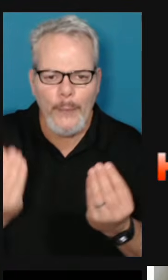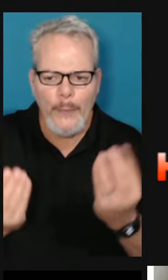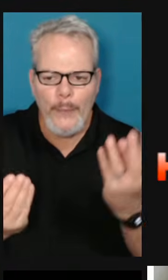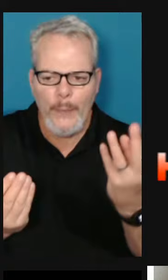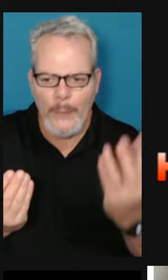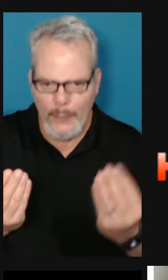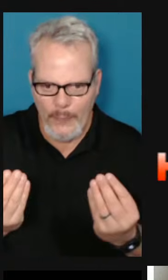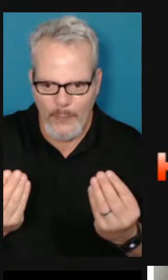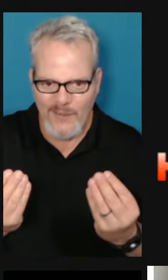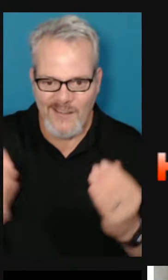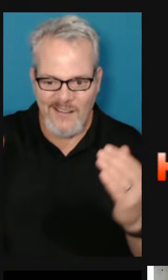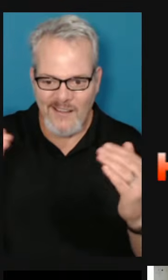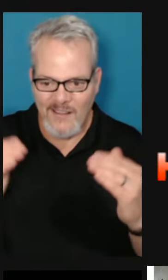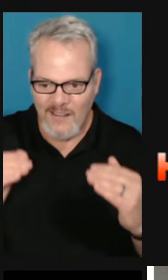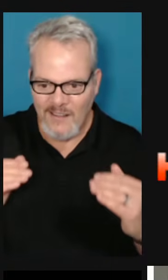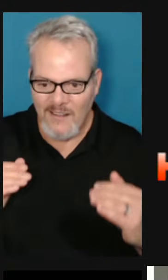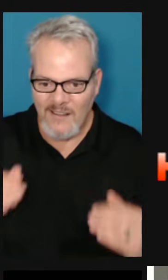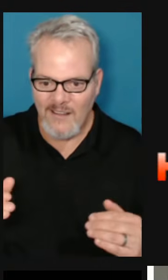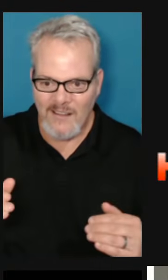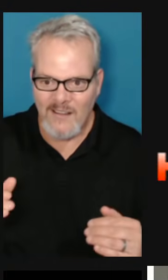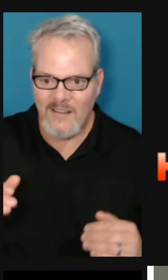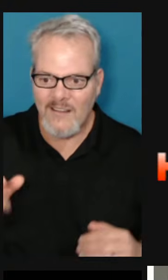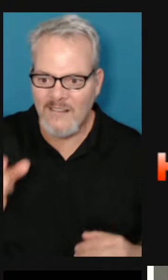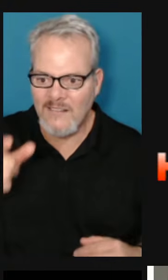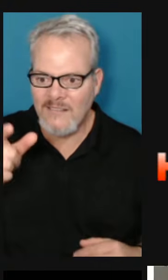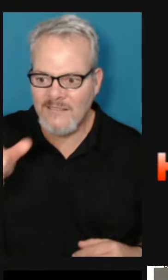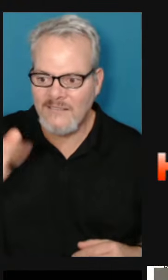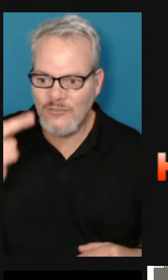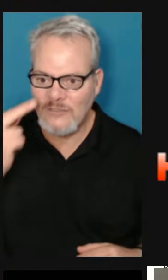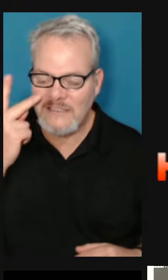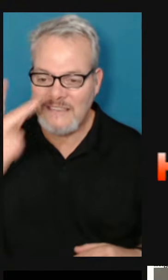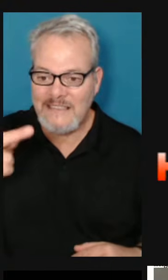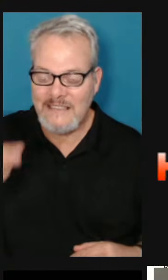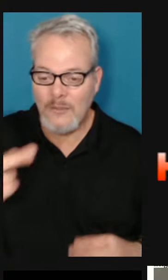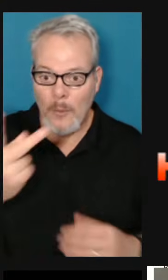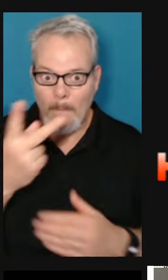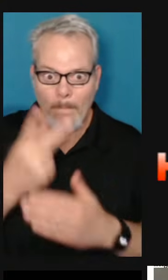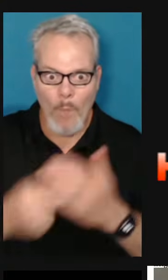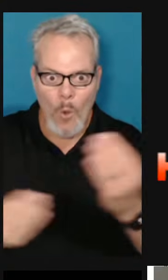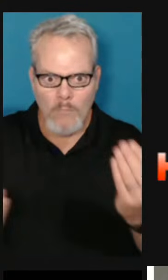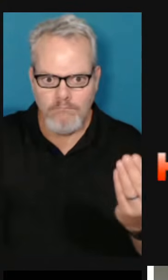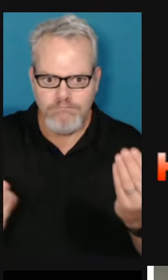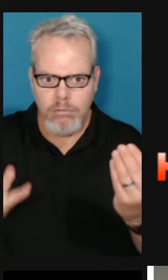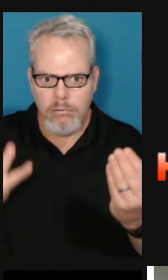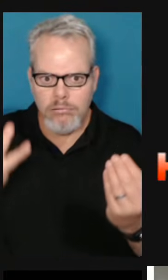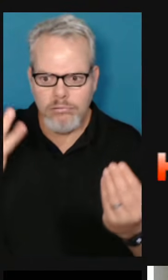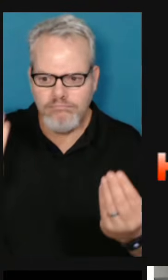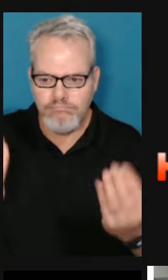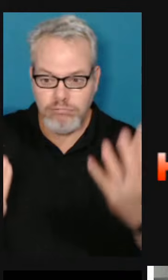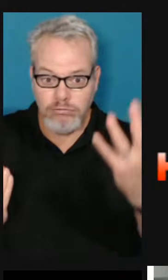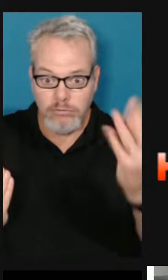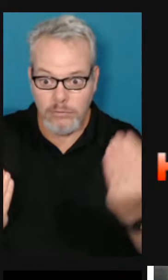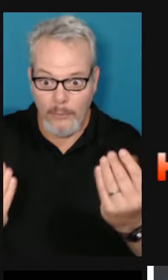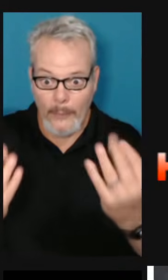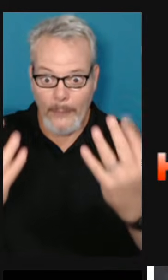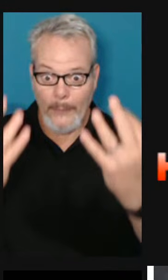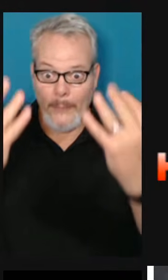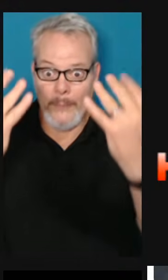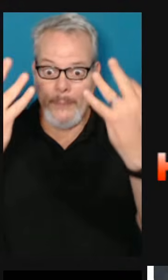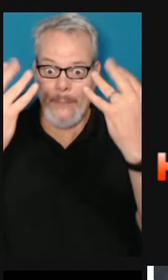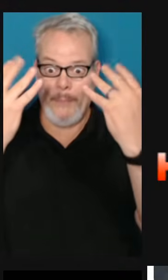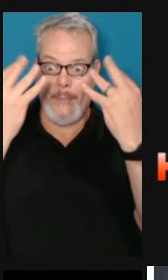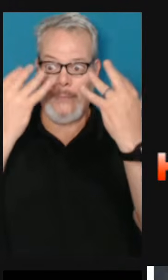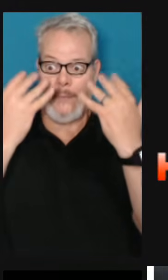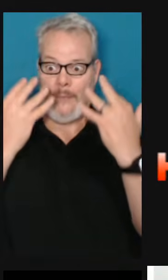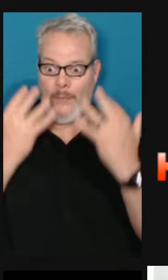Kanakakoi overlook, with both vents ramping up and all the Tephra falling towards the photographer. Looks